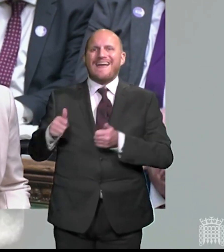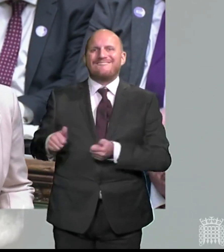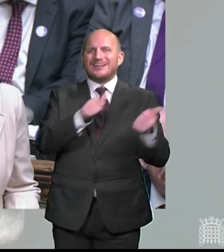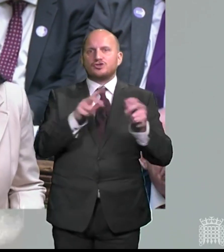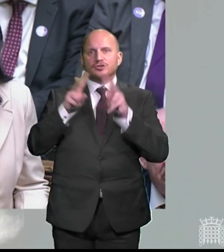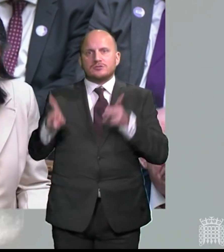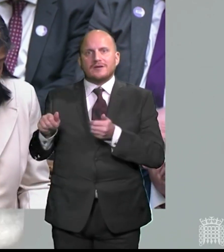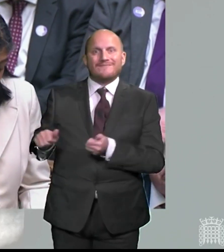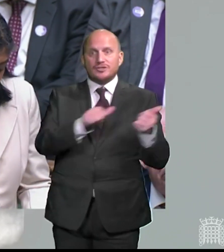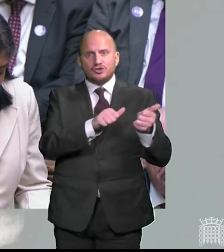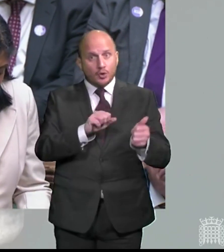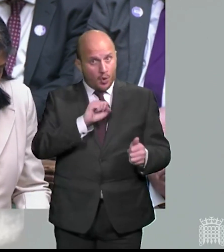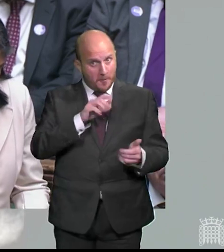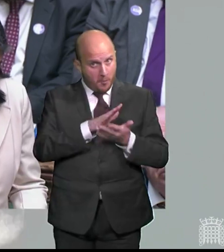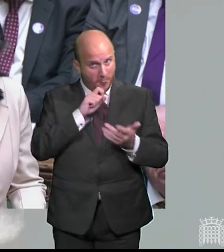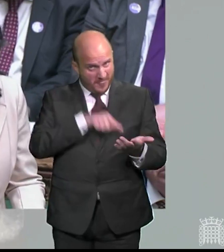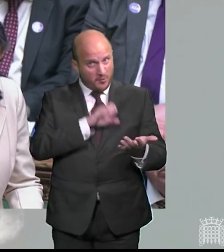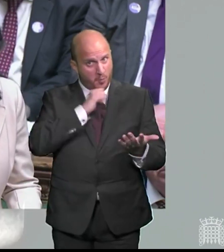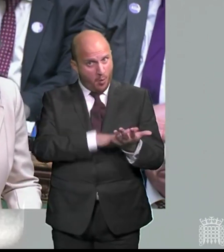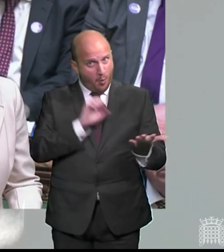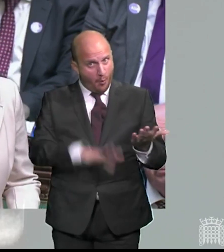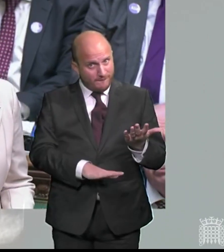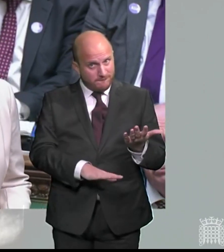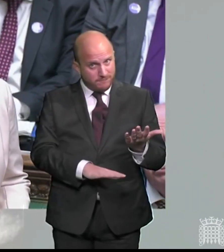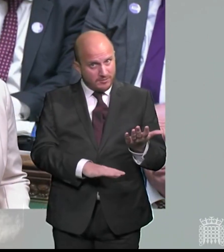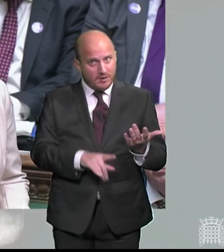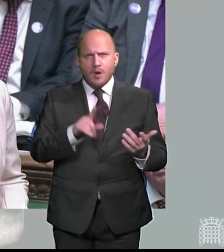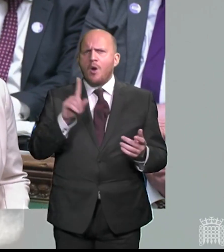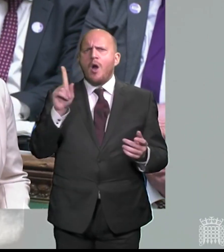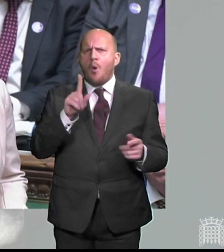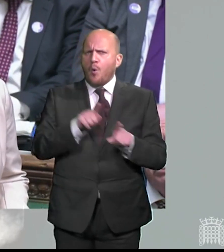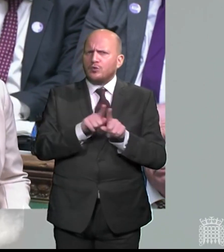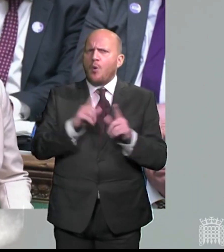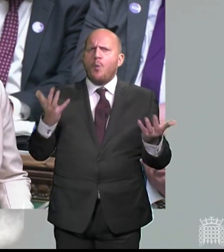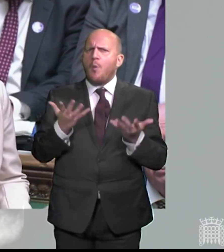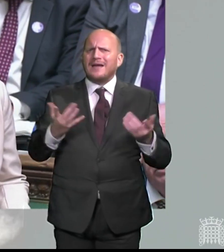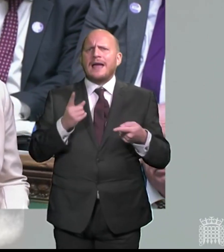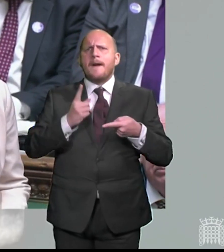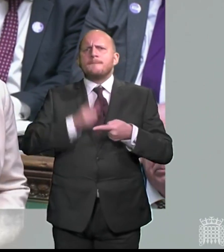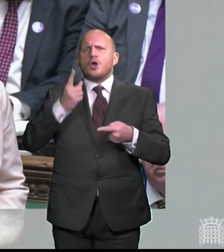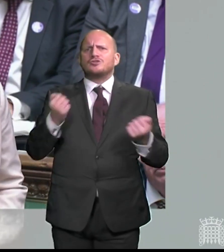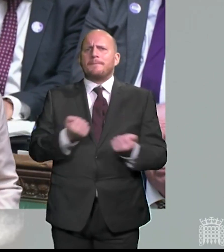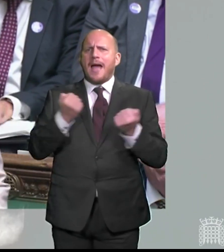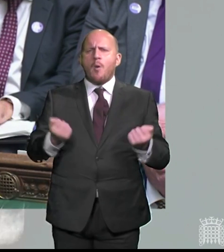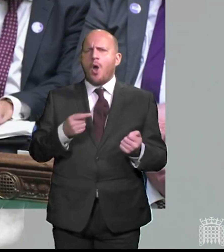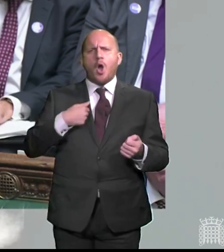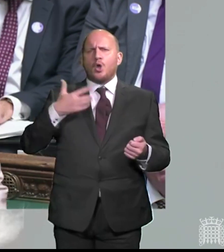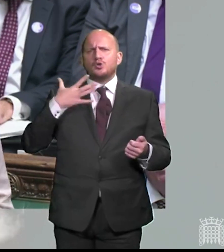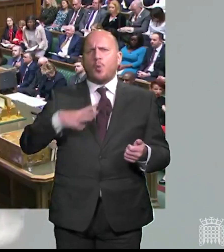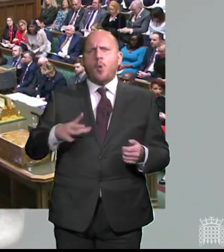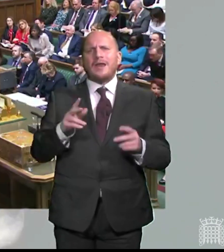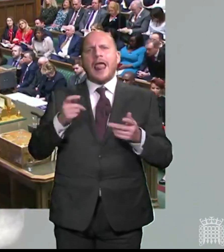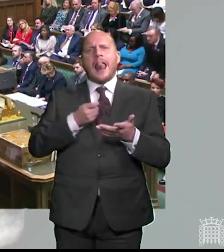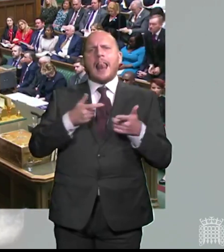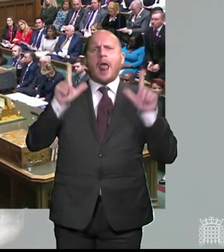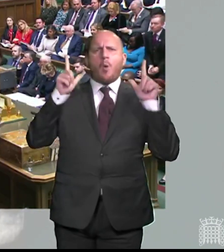This is anti-bullying week. Will he apologise? Deputy Prime Minister. Can I